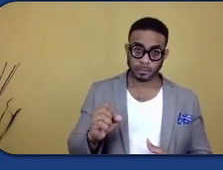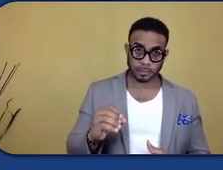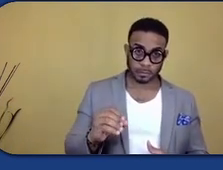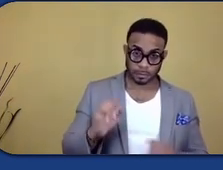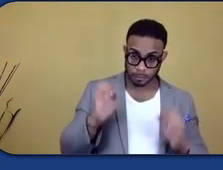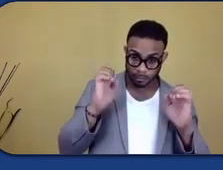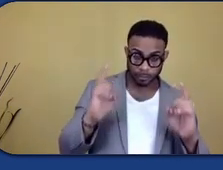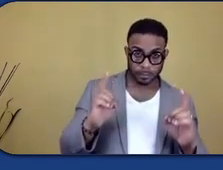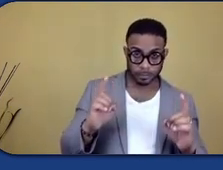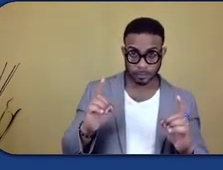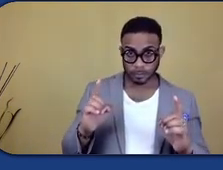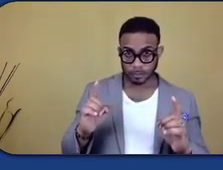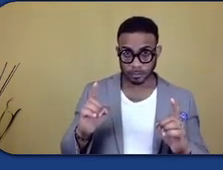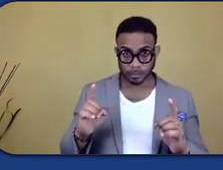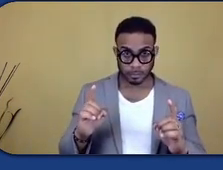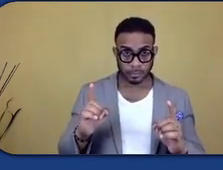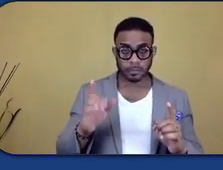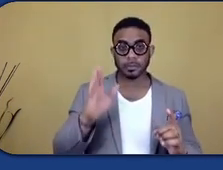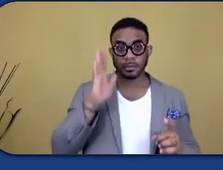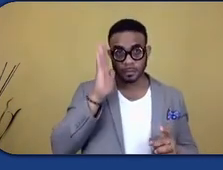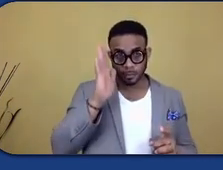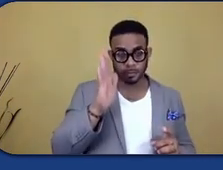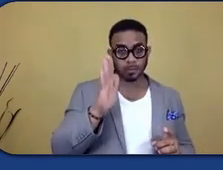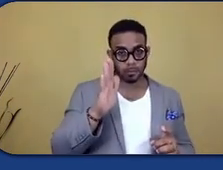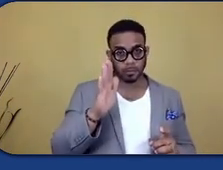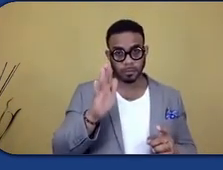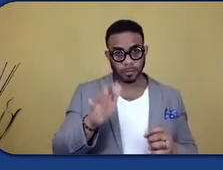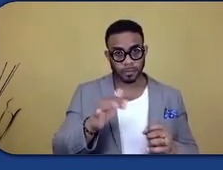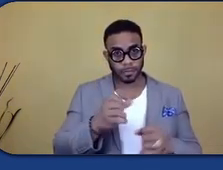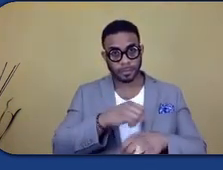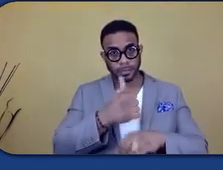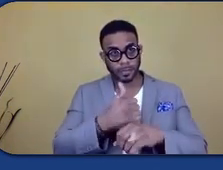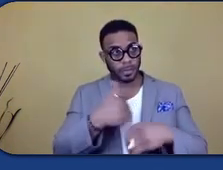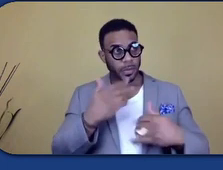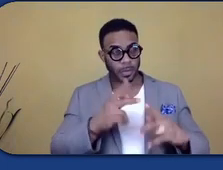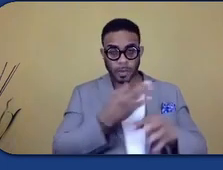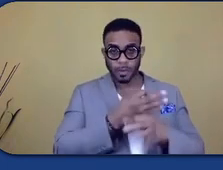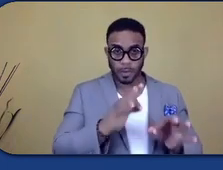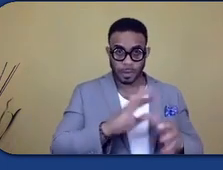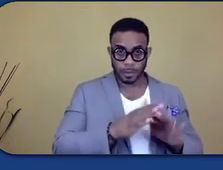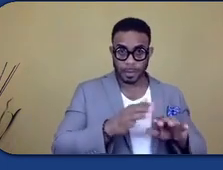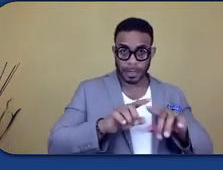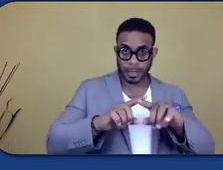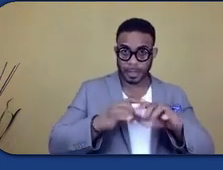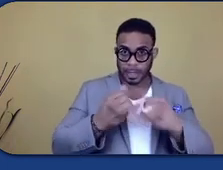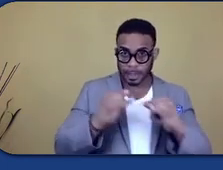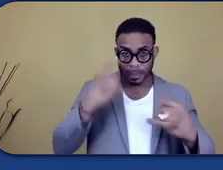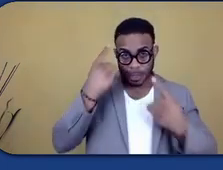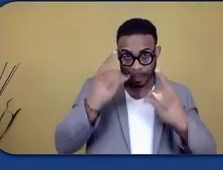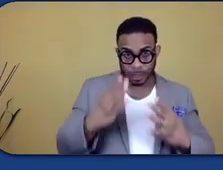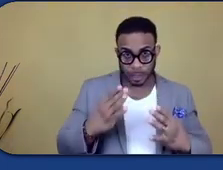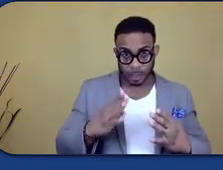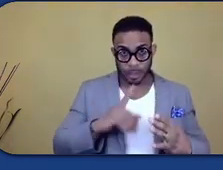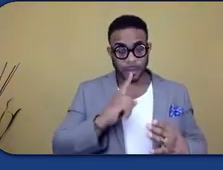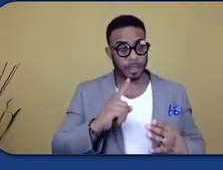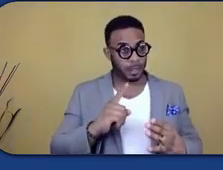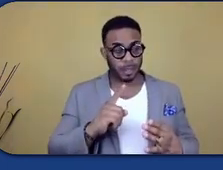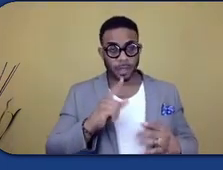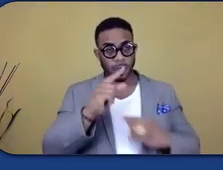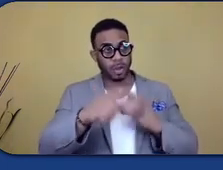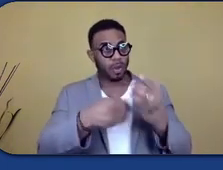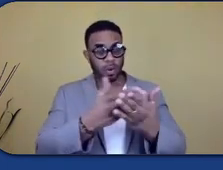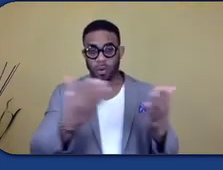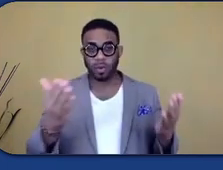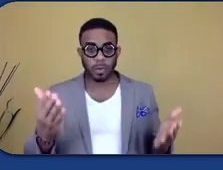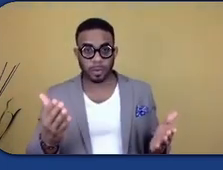So education will set the young people free to be independent thinkers,